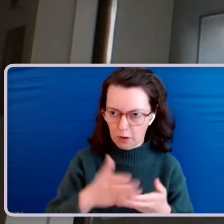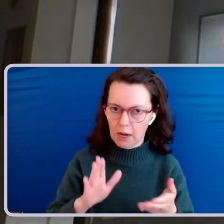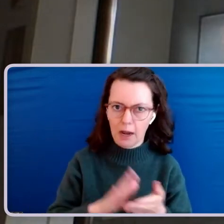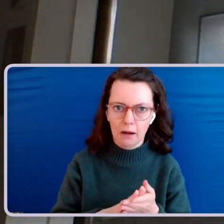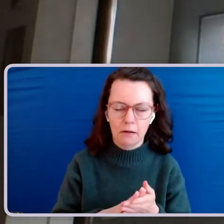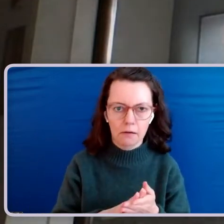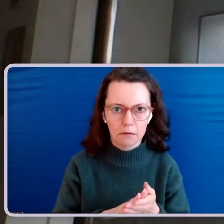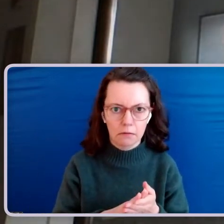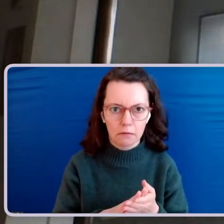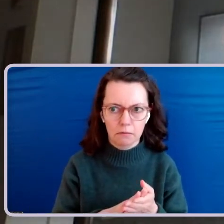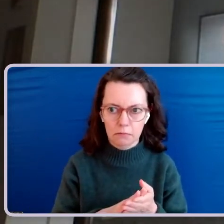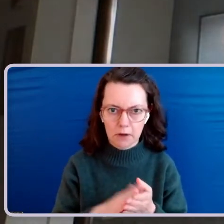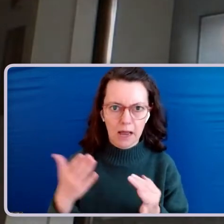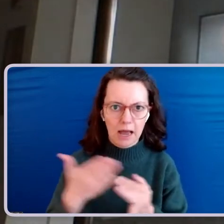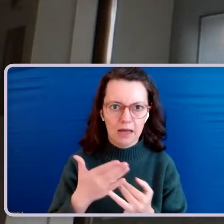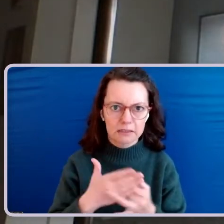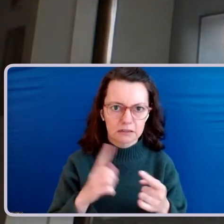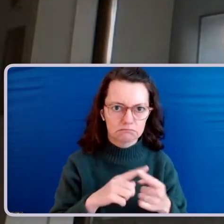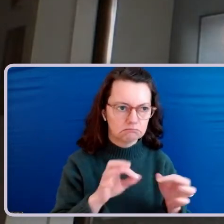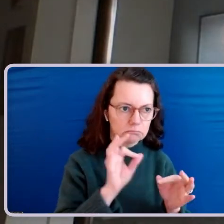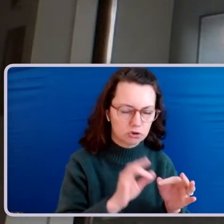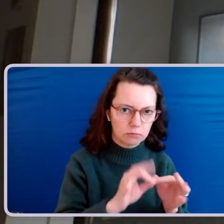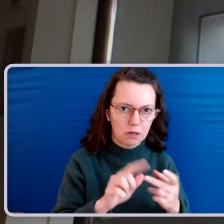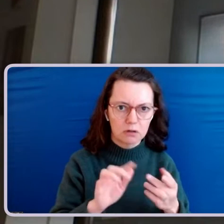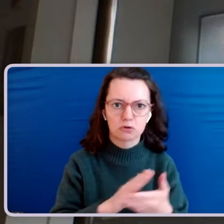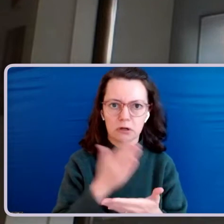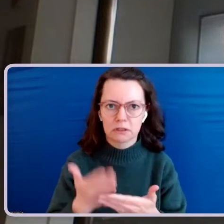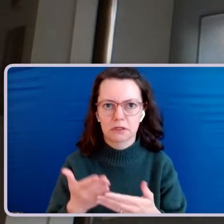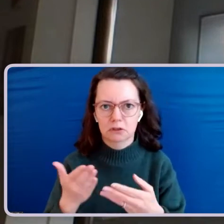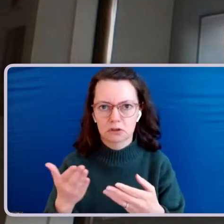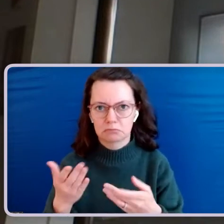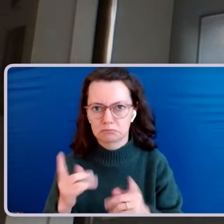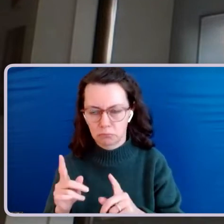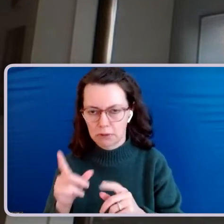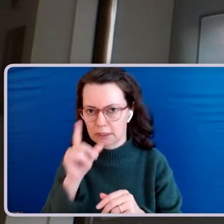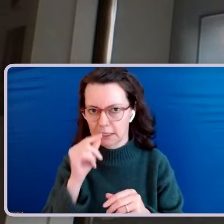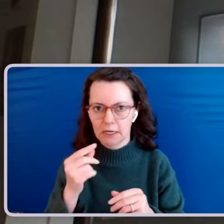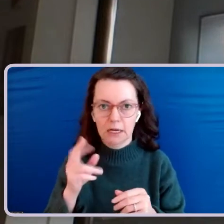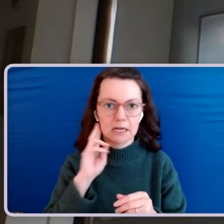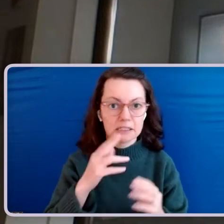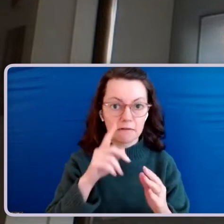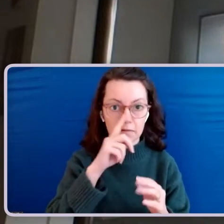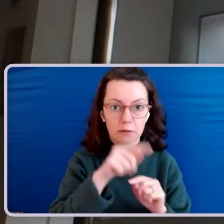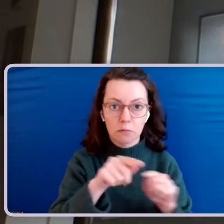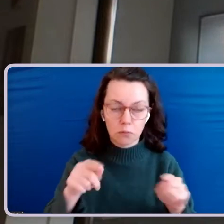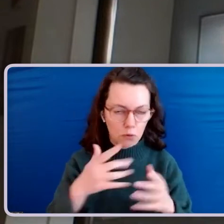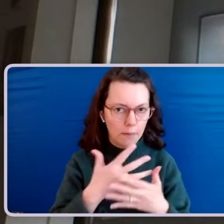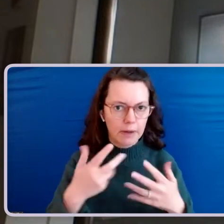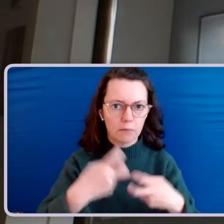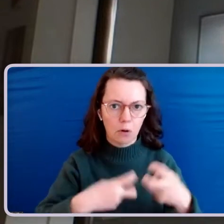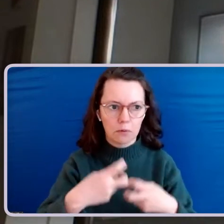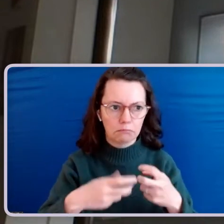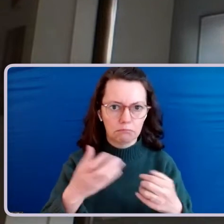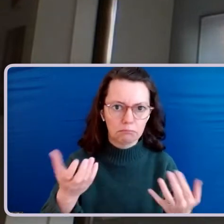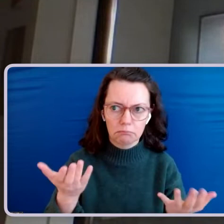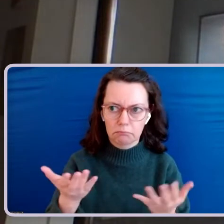access to translators and other people who can help in that space. I know for the deaf community, this has been a huge issue, just getting access to people